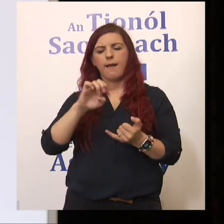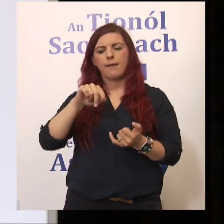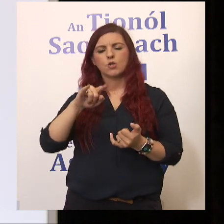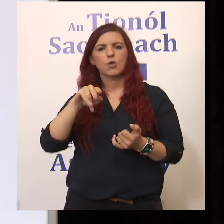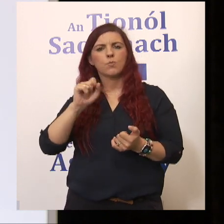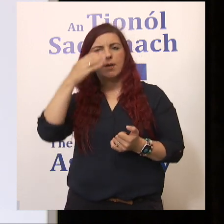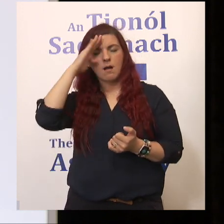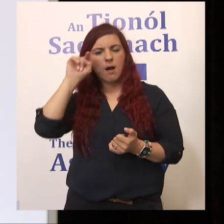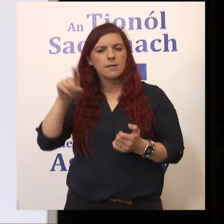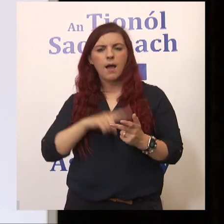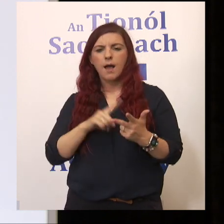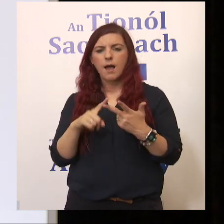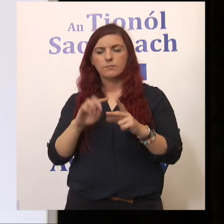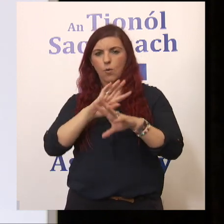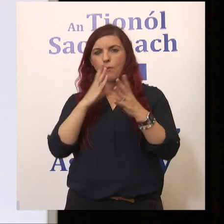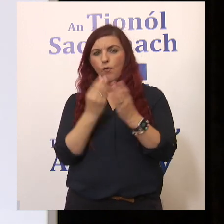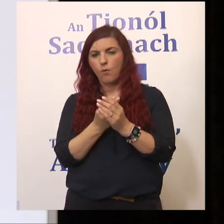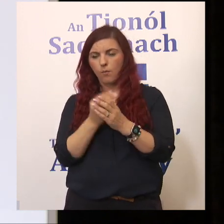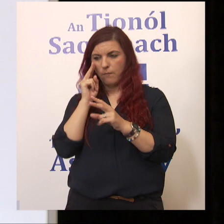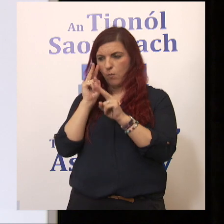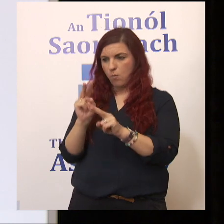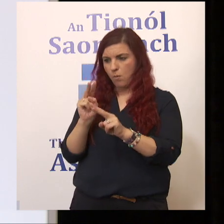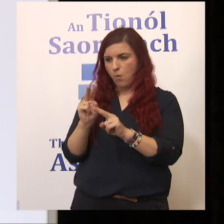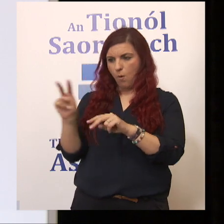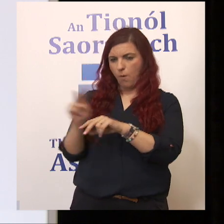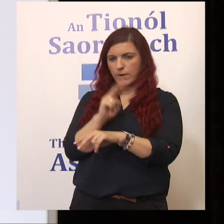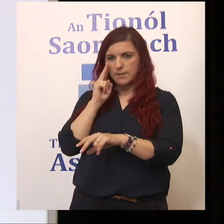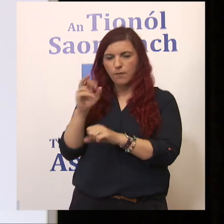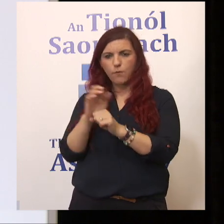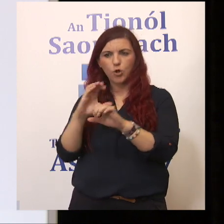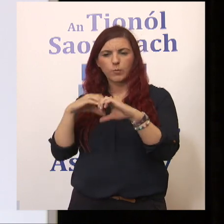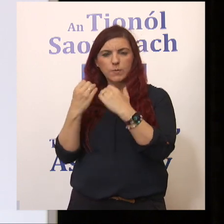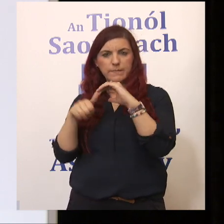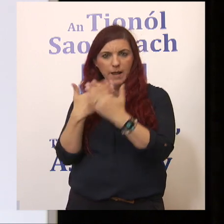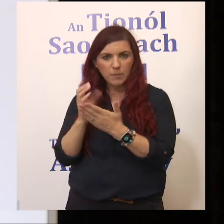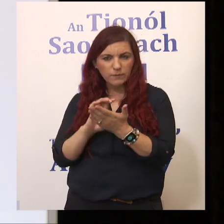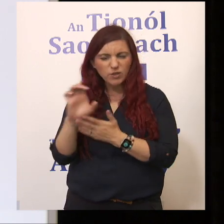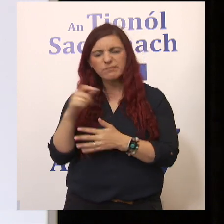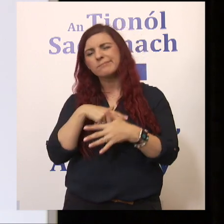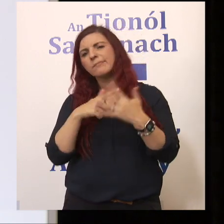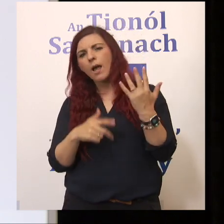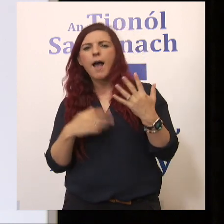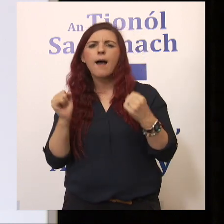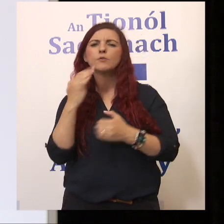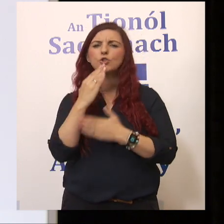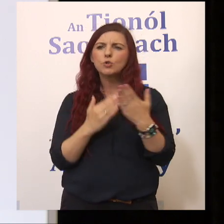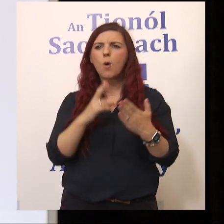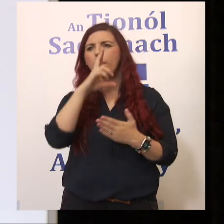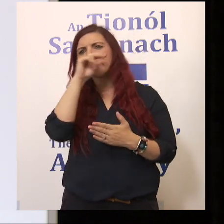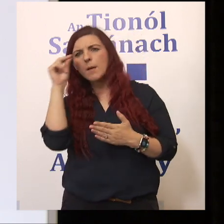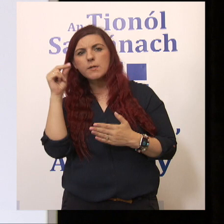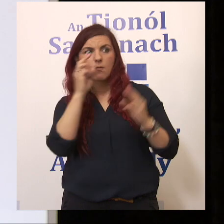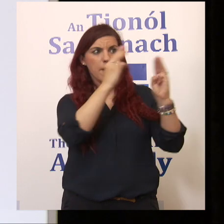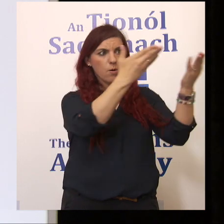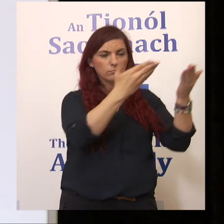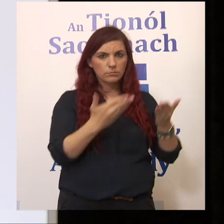An oversight role, a financial oversight role for local government around community development funding and things like that. So we have some examples in the